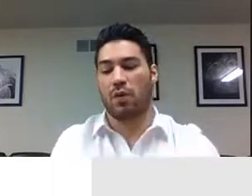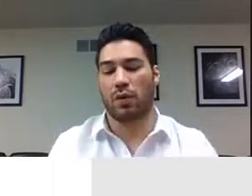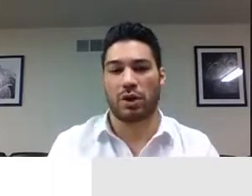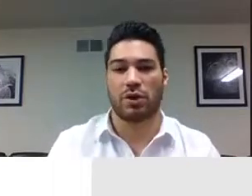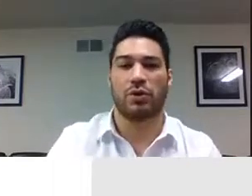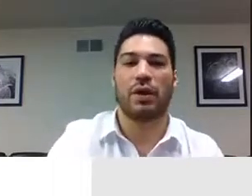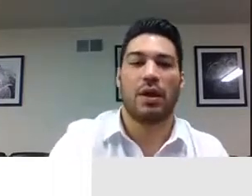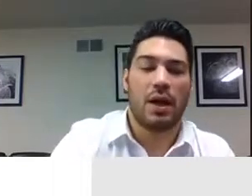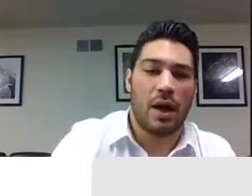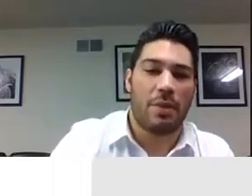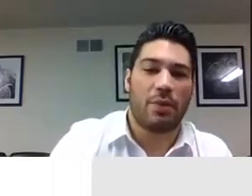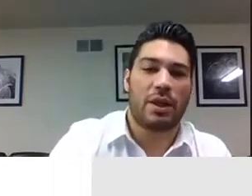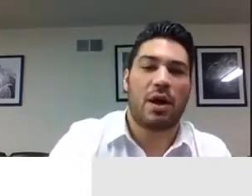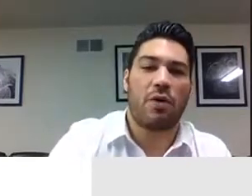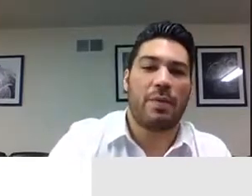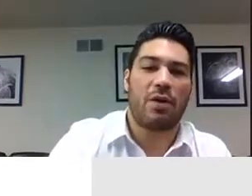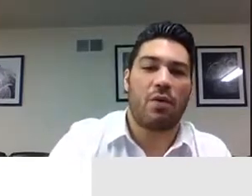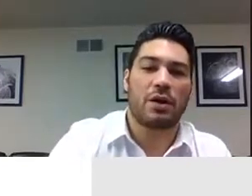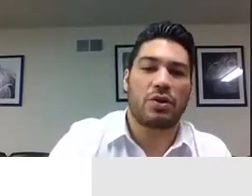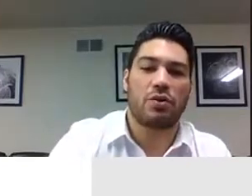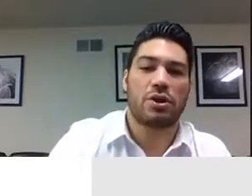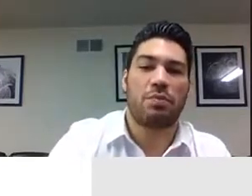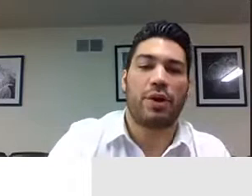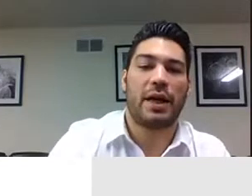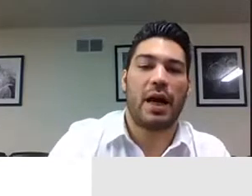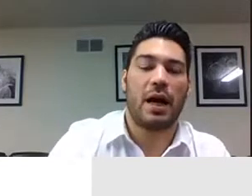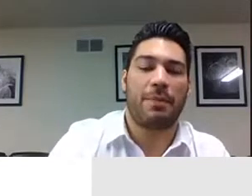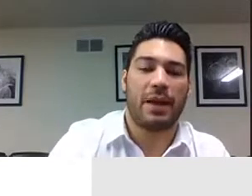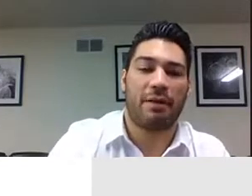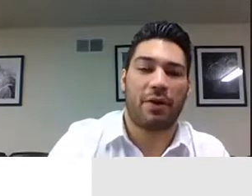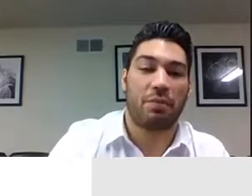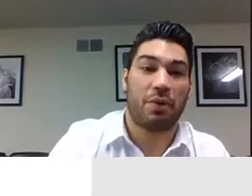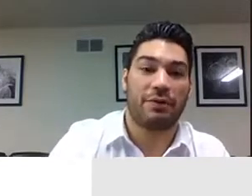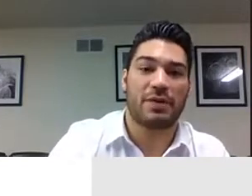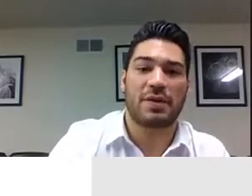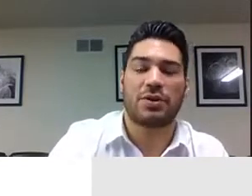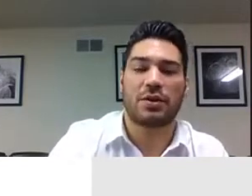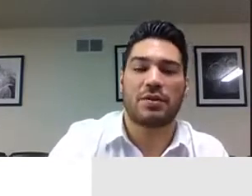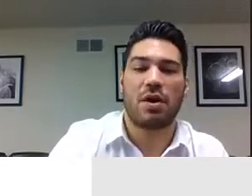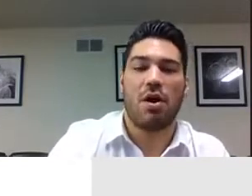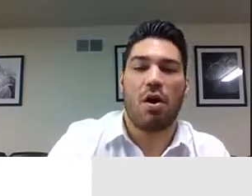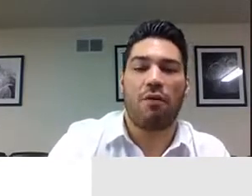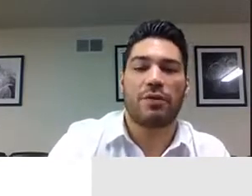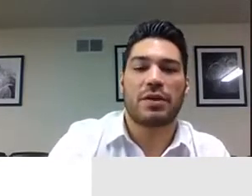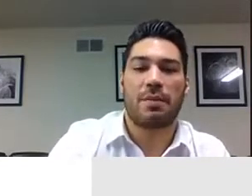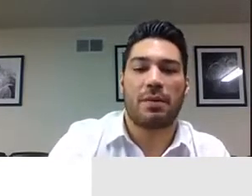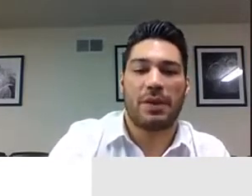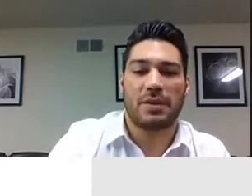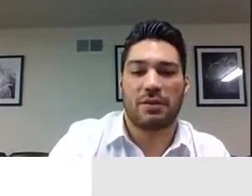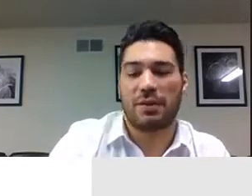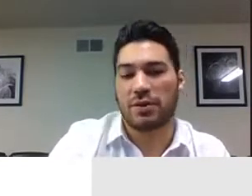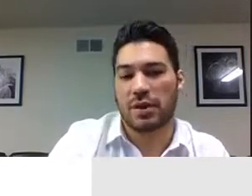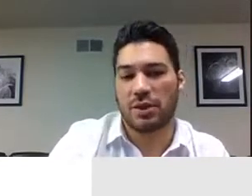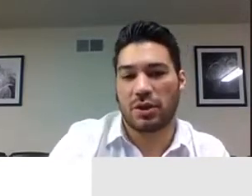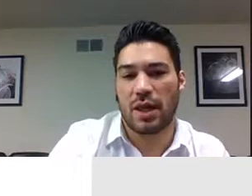on what we want to do. But we thought we might want to just bring up and have very brief discussions over some of the